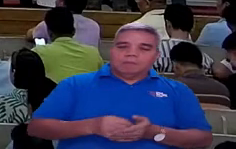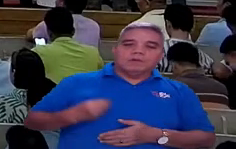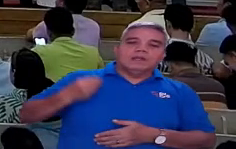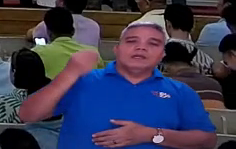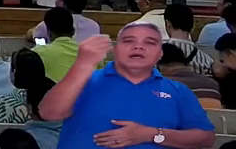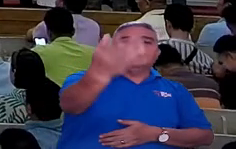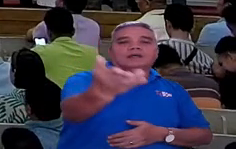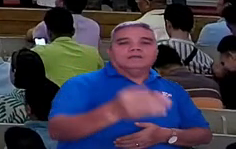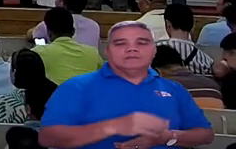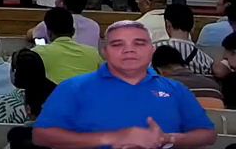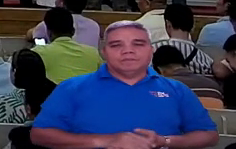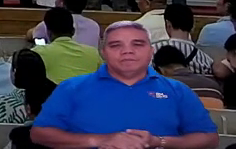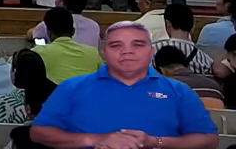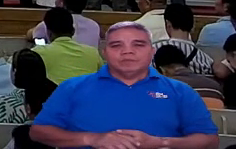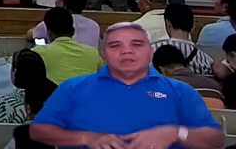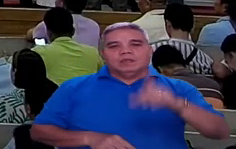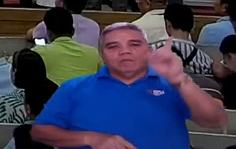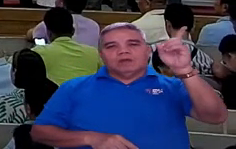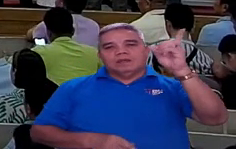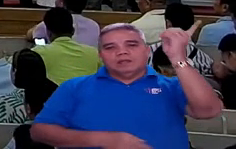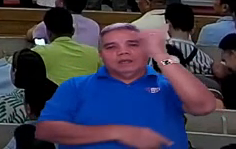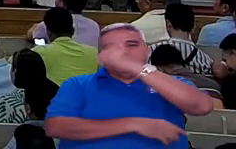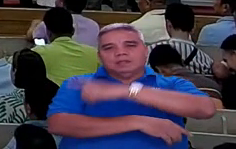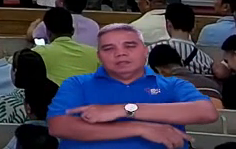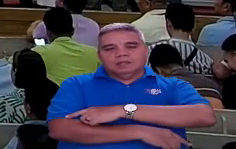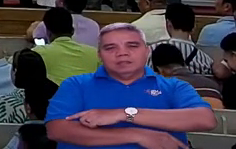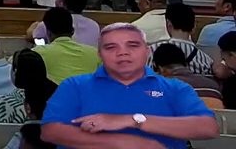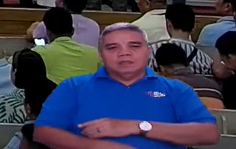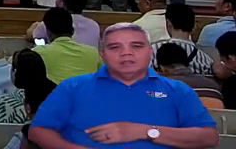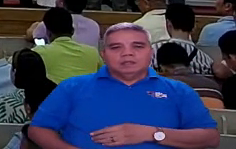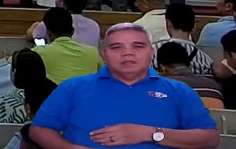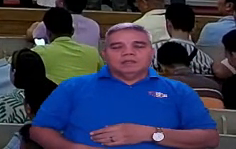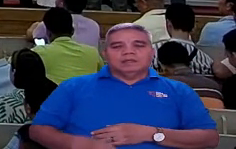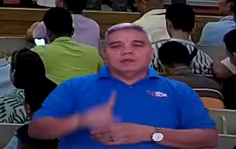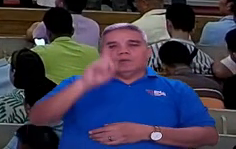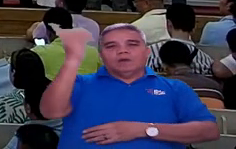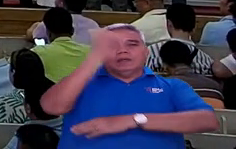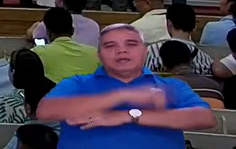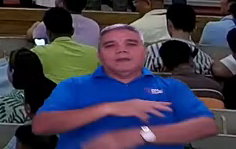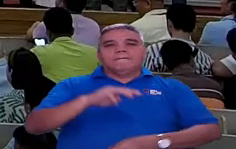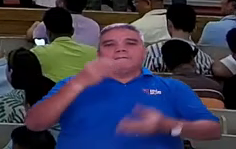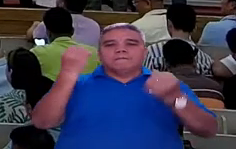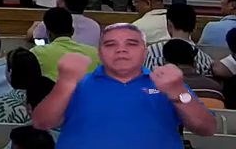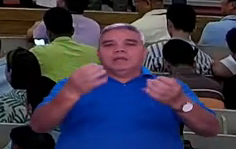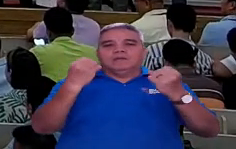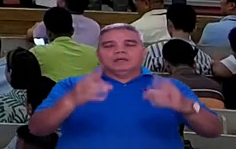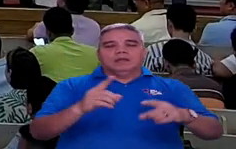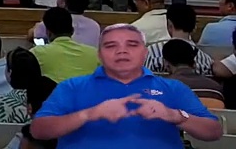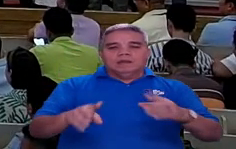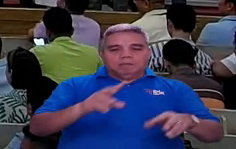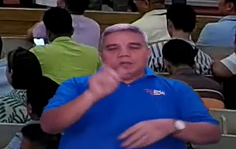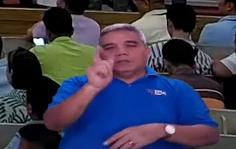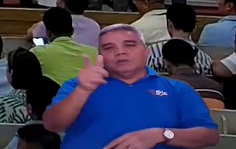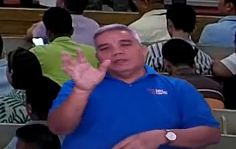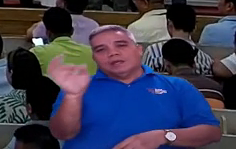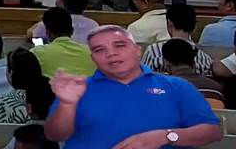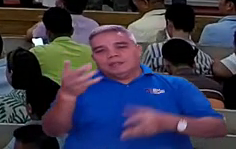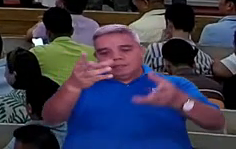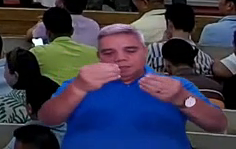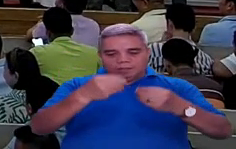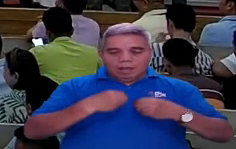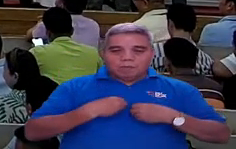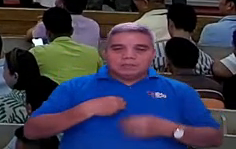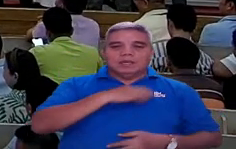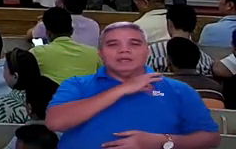ihatag. Morabag, one day millionaire, 29 days sustainer. Ana ni siya amo. Inigdawat